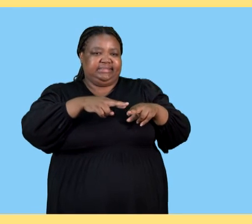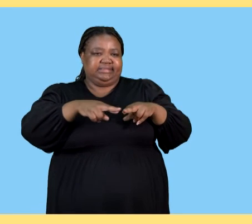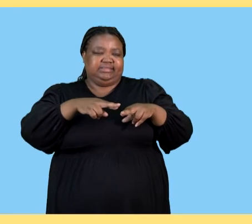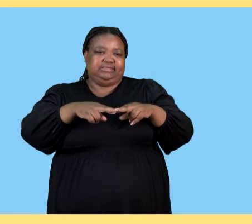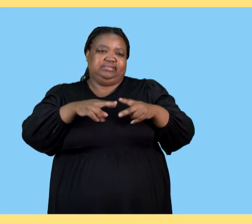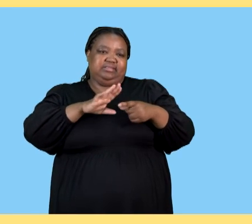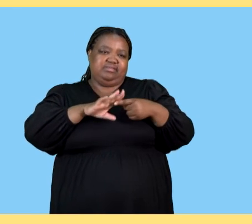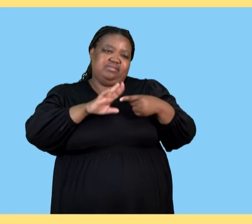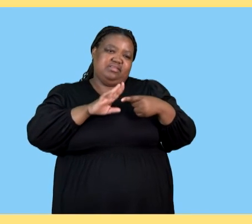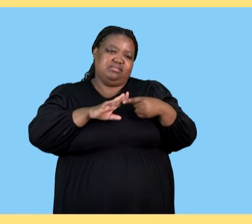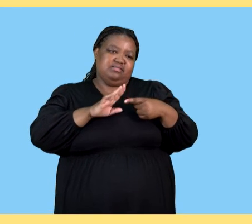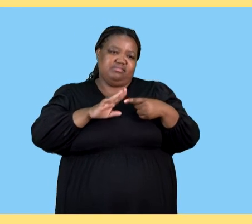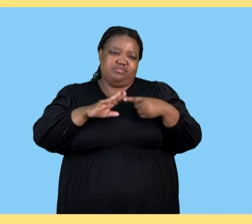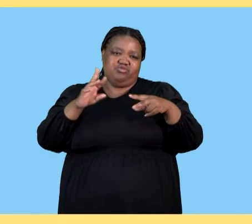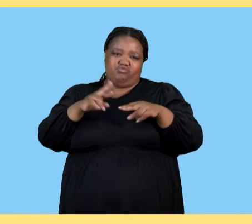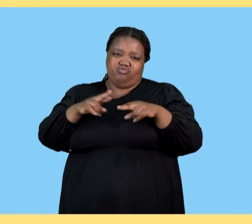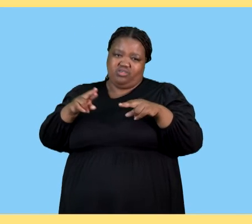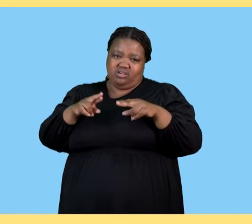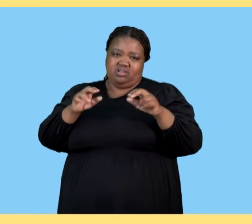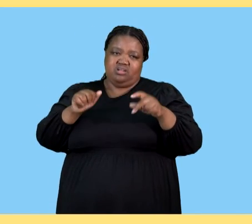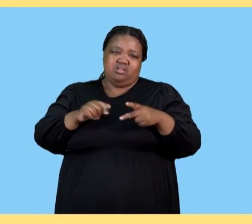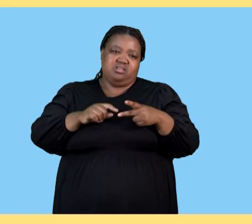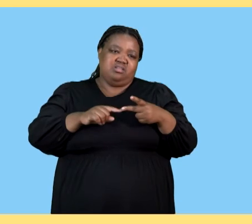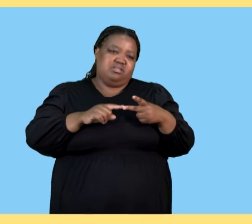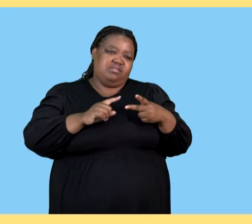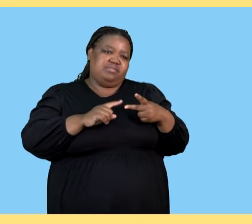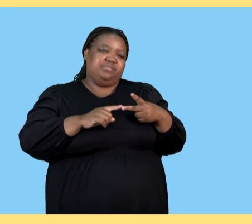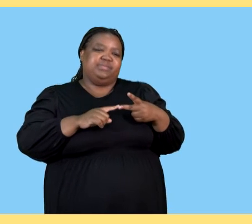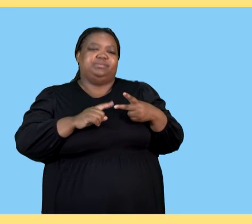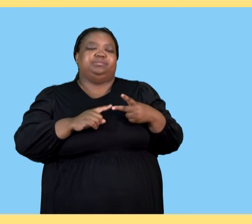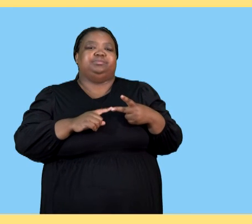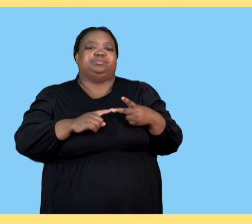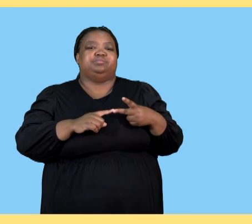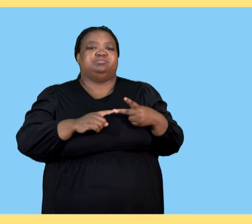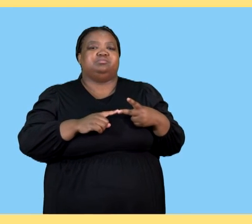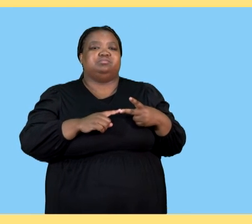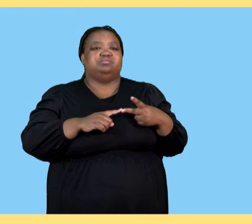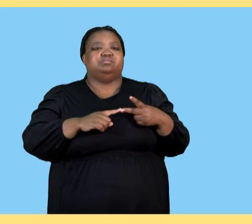accessory shop. That is the first fixed cost. Number two,